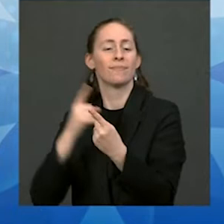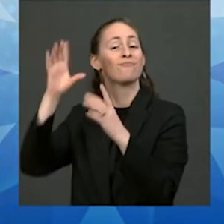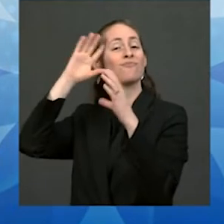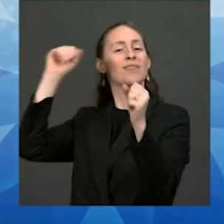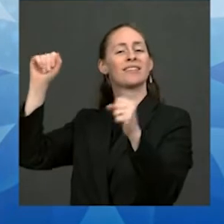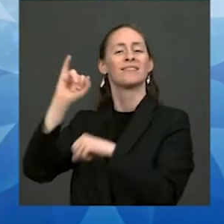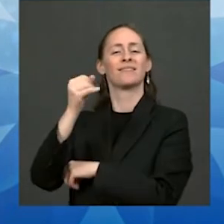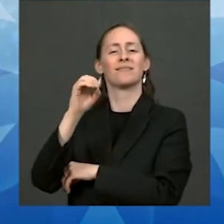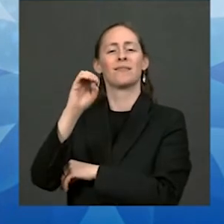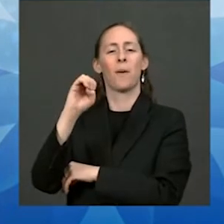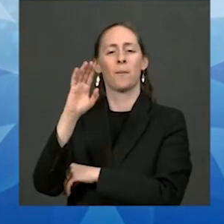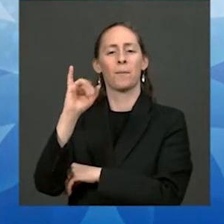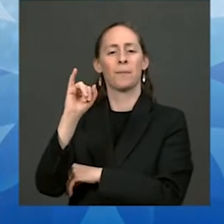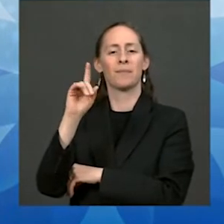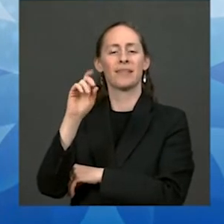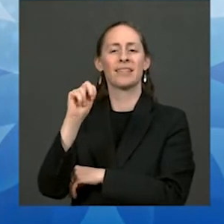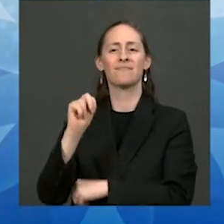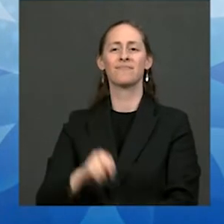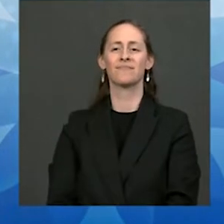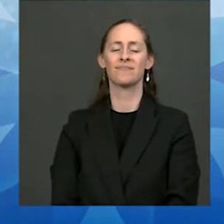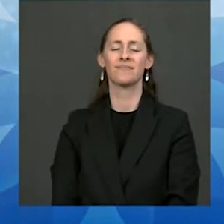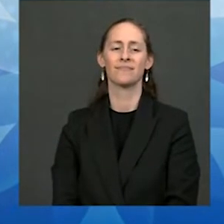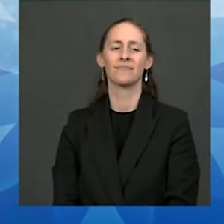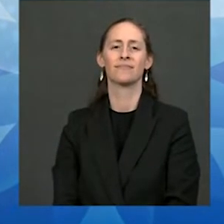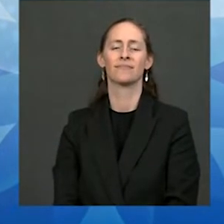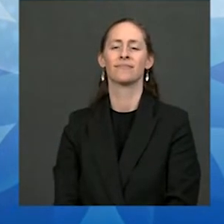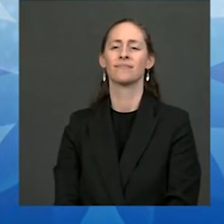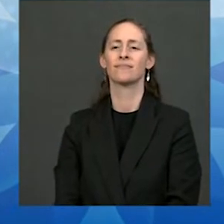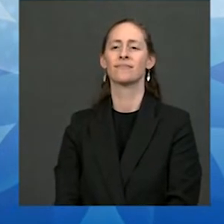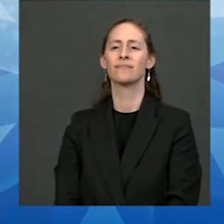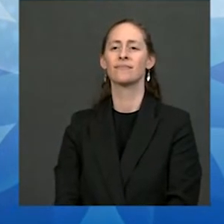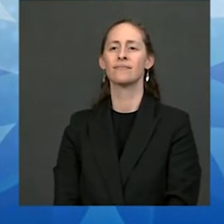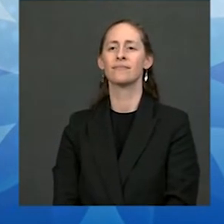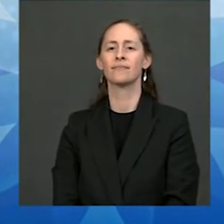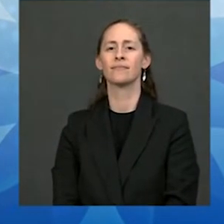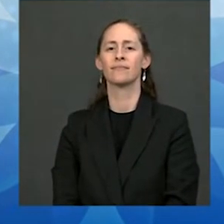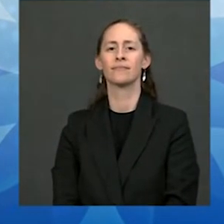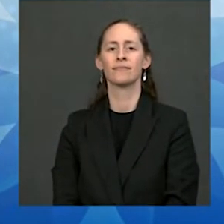I